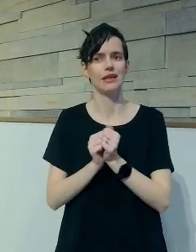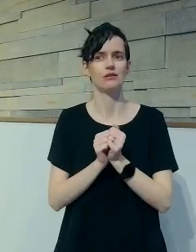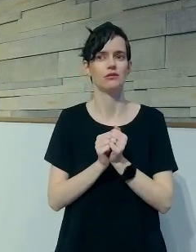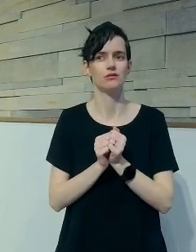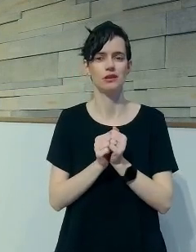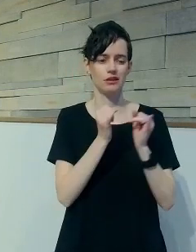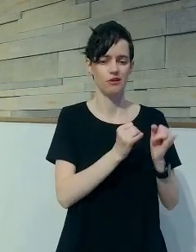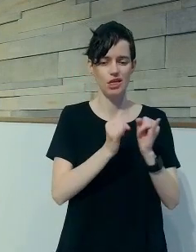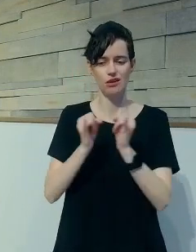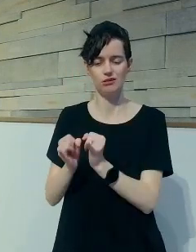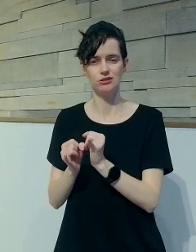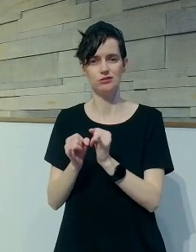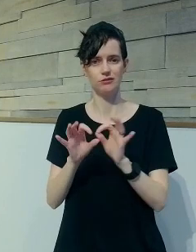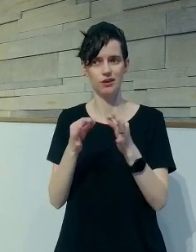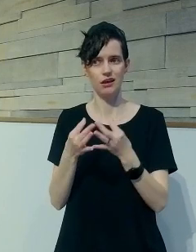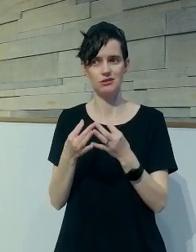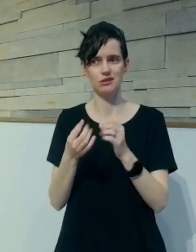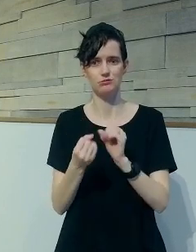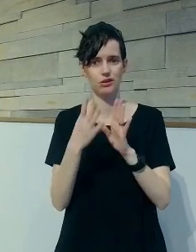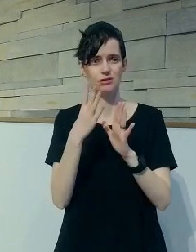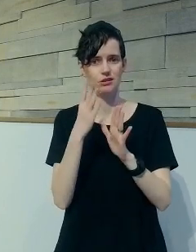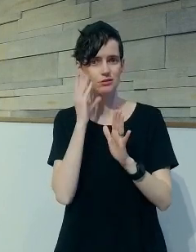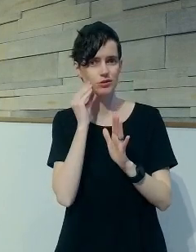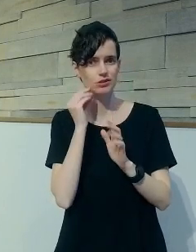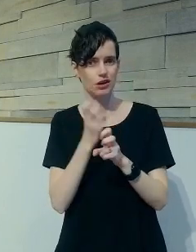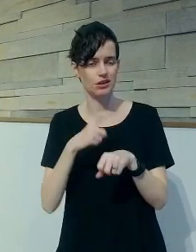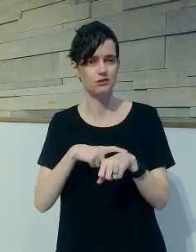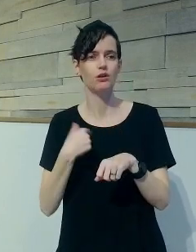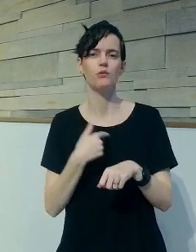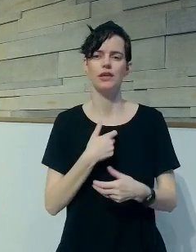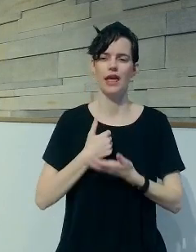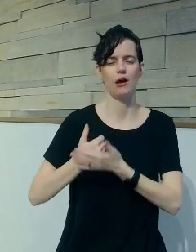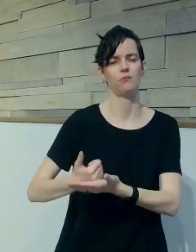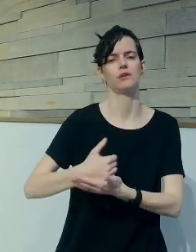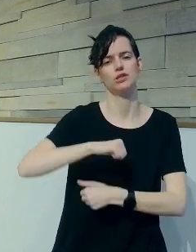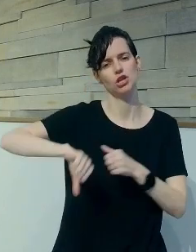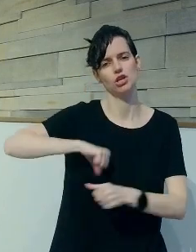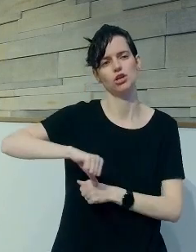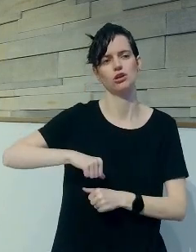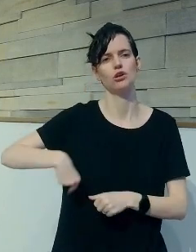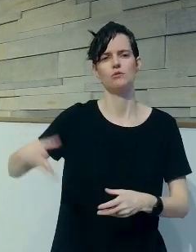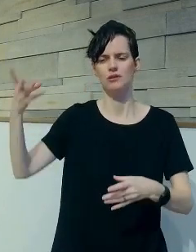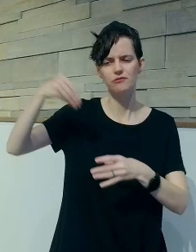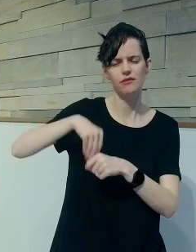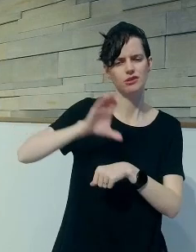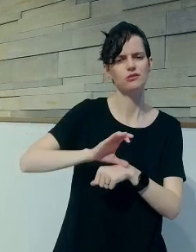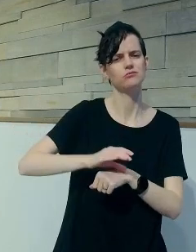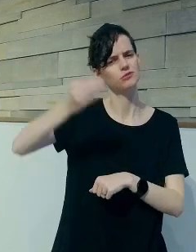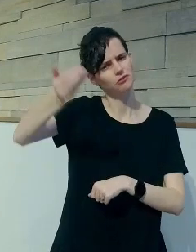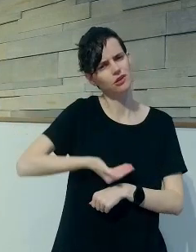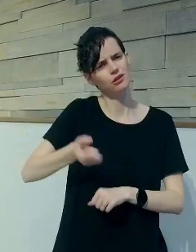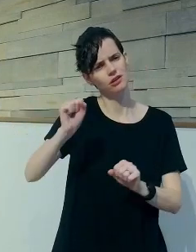as individuals and as individual families face tough times, we come together to help one another. Be a part of this church. We invite you to come and join